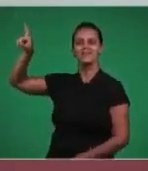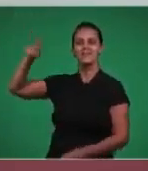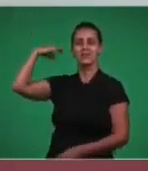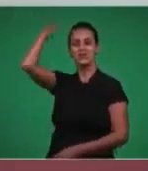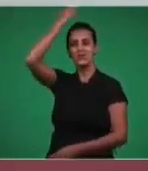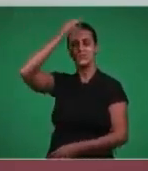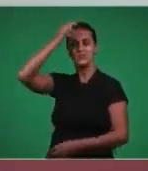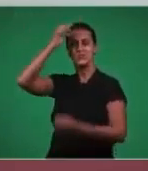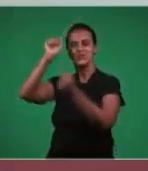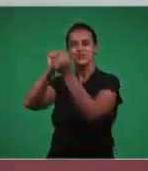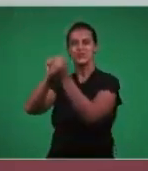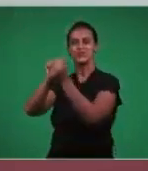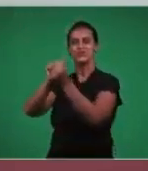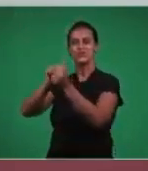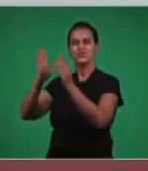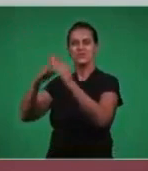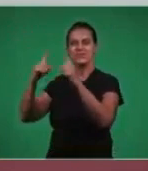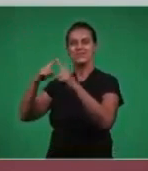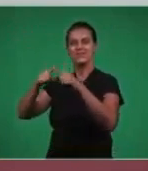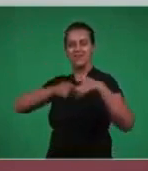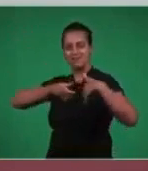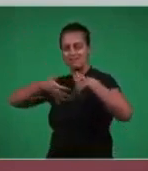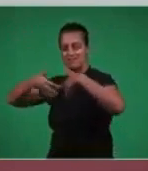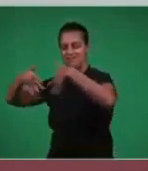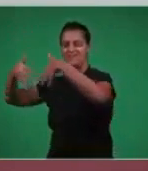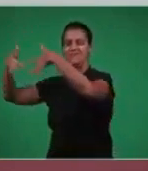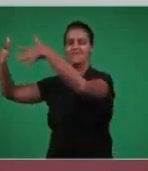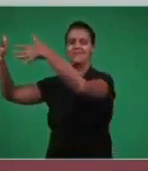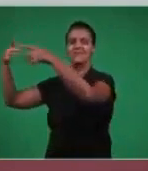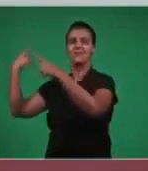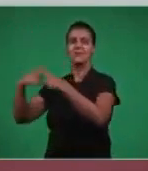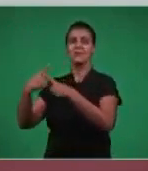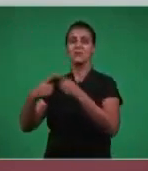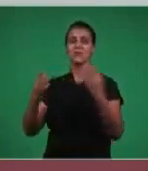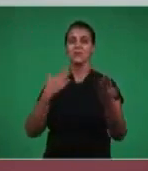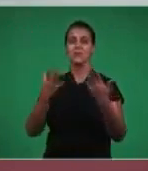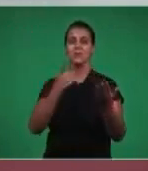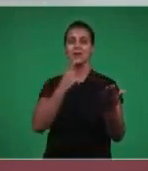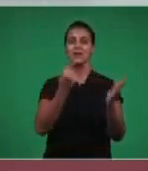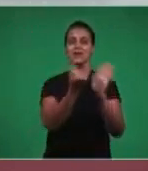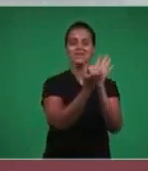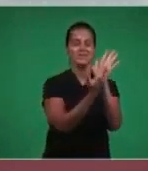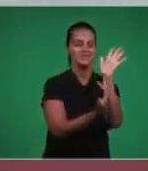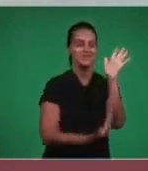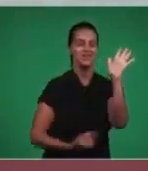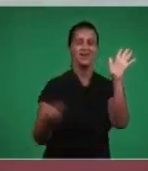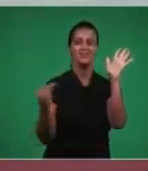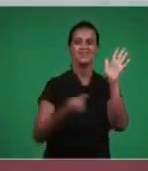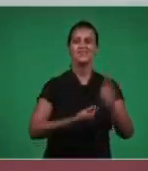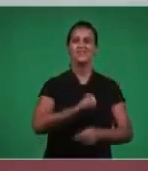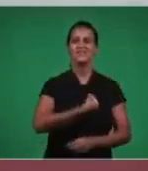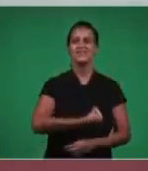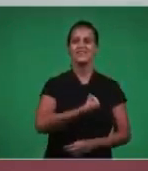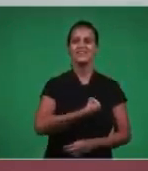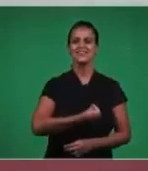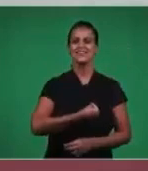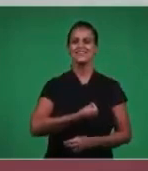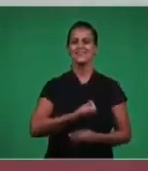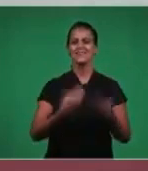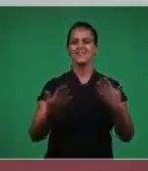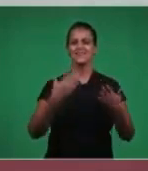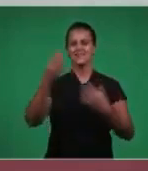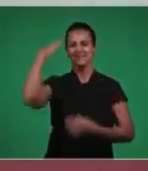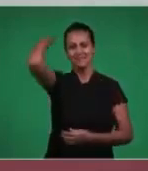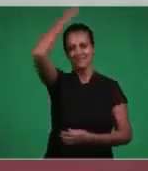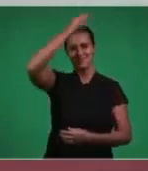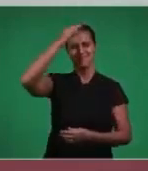go up and the church will go together because it is the blood that gives life. The Holy Spirit that has taken care of us. Blessed